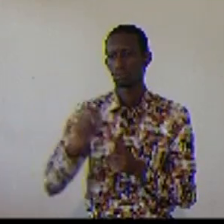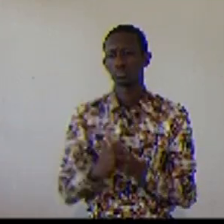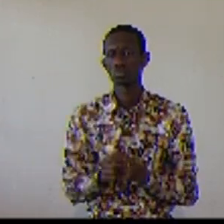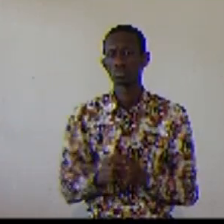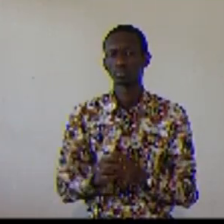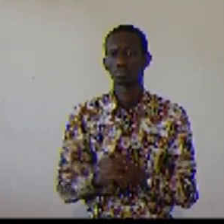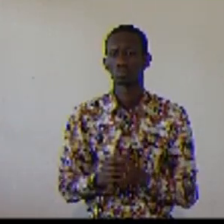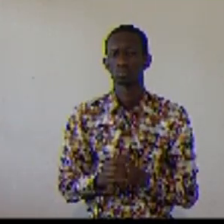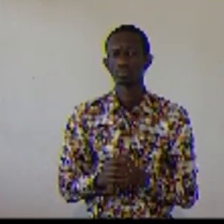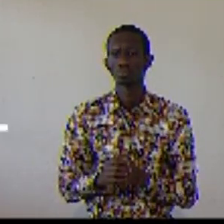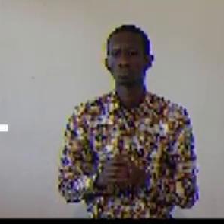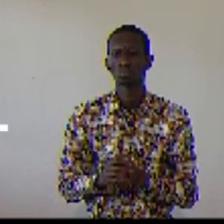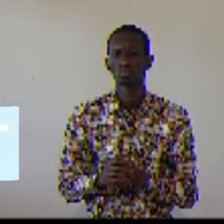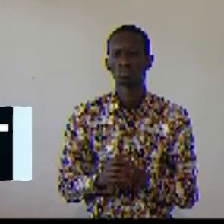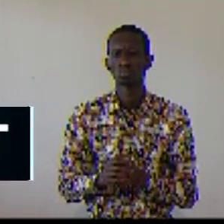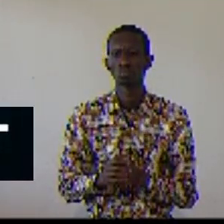filings